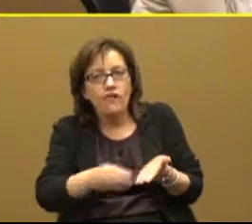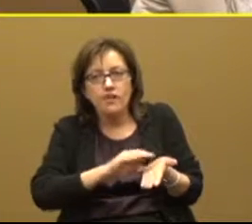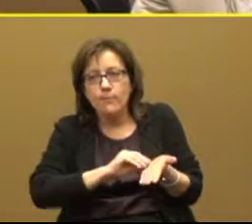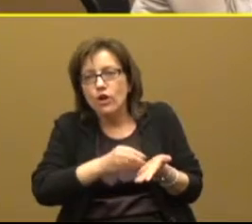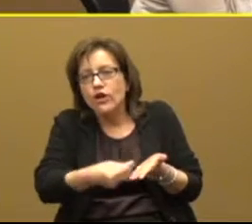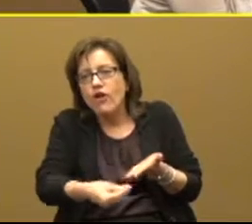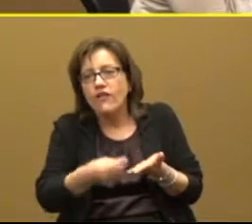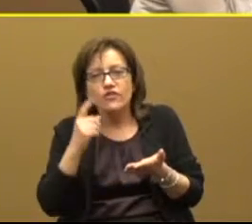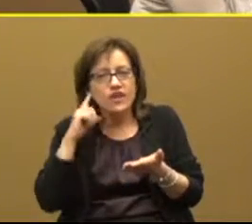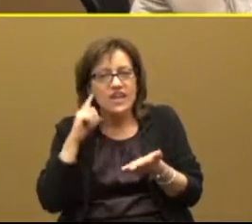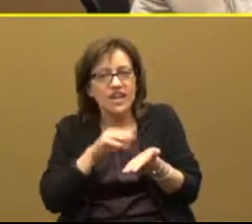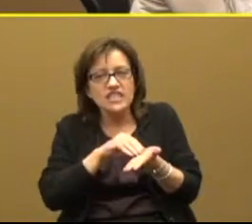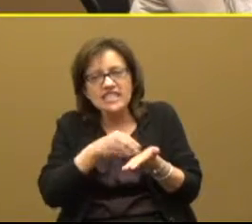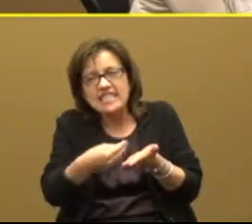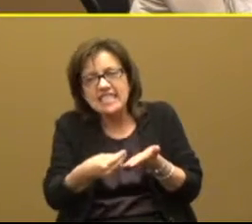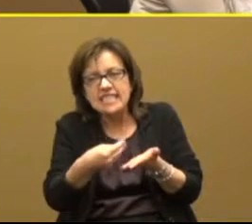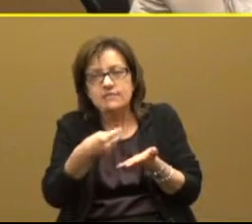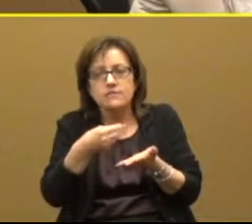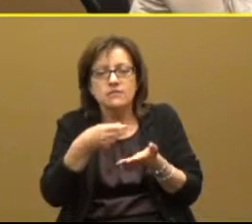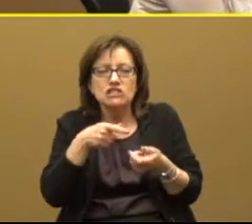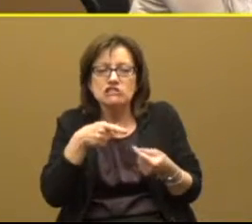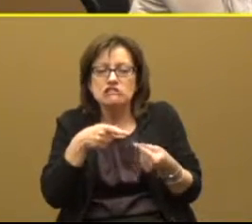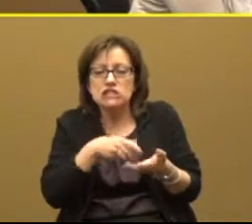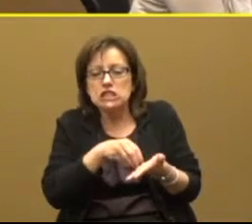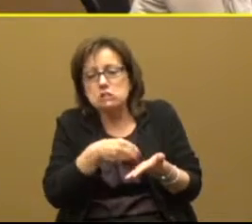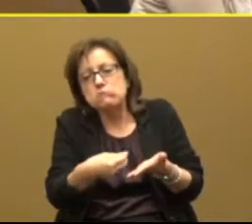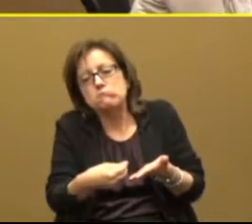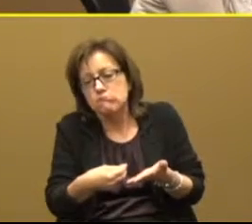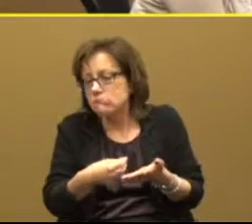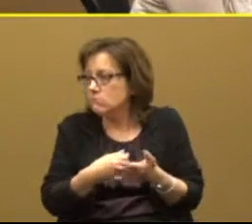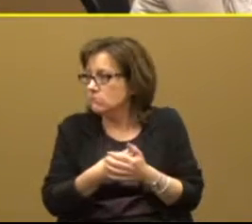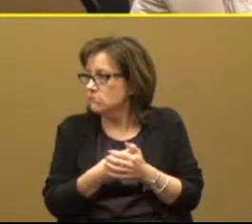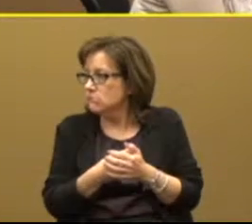removing very hard.